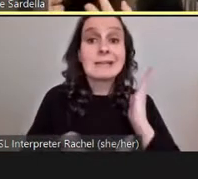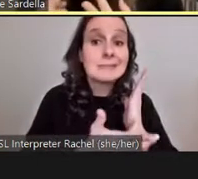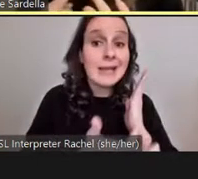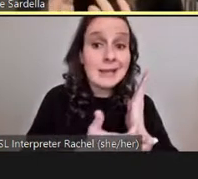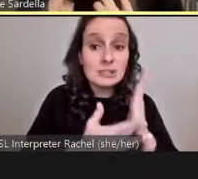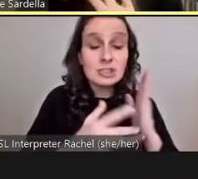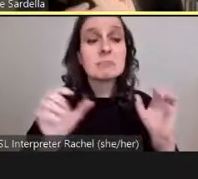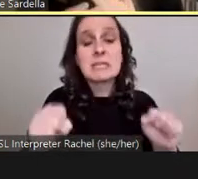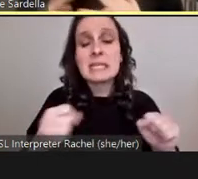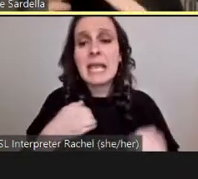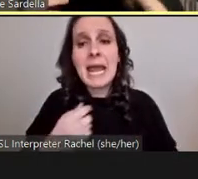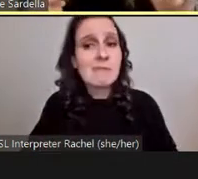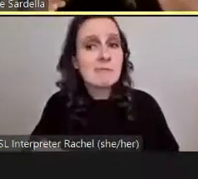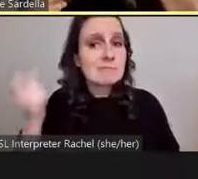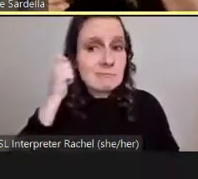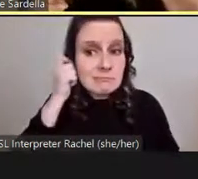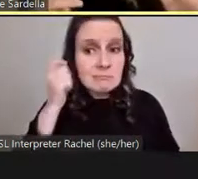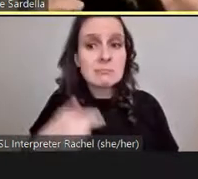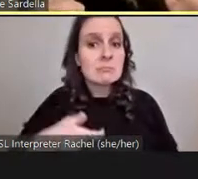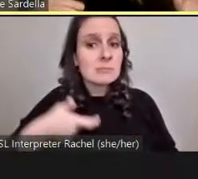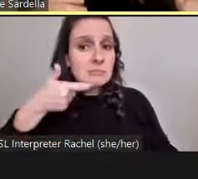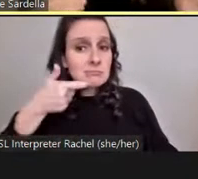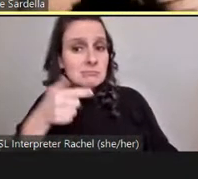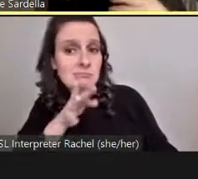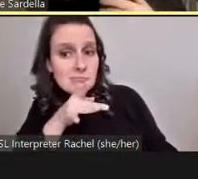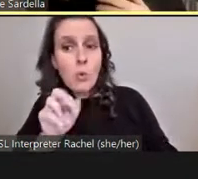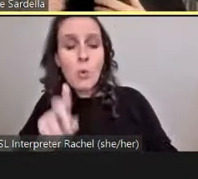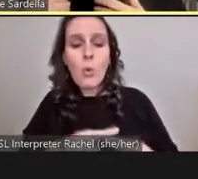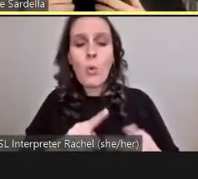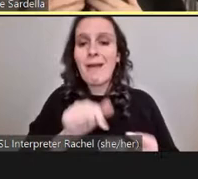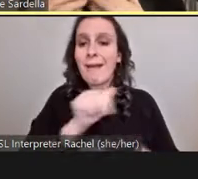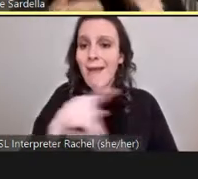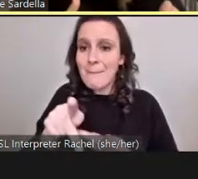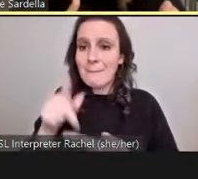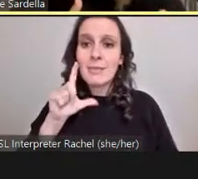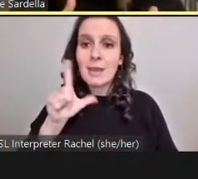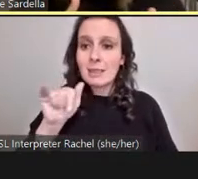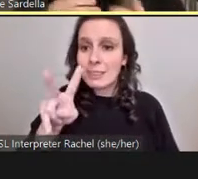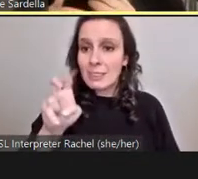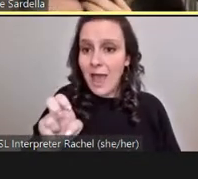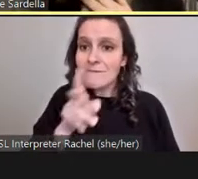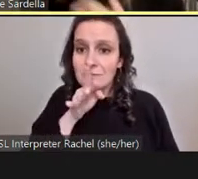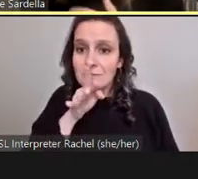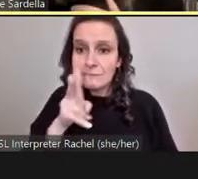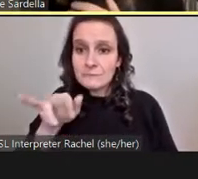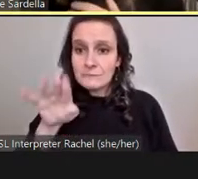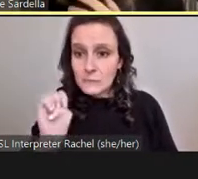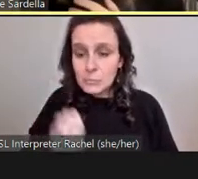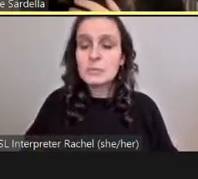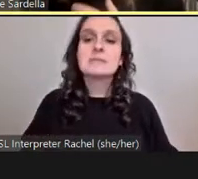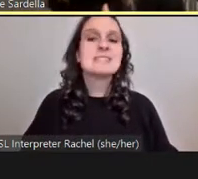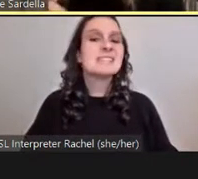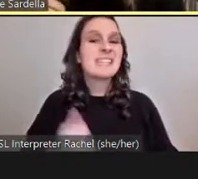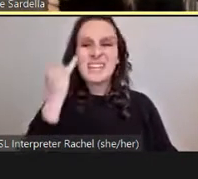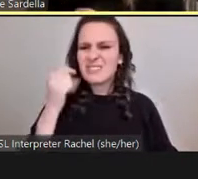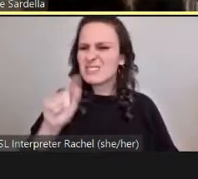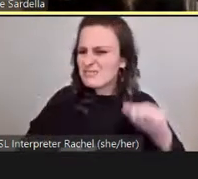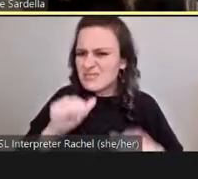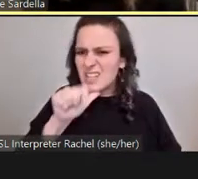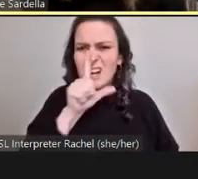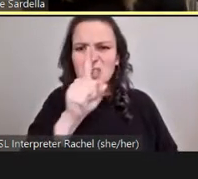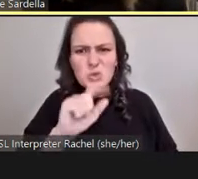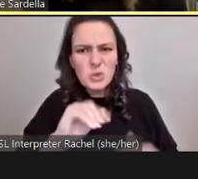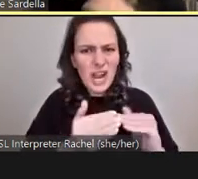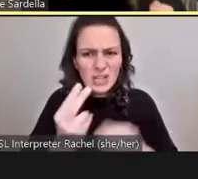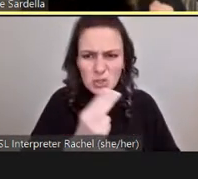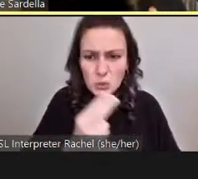the transmitters or live voice, I'll explain, if people are not familiar, of course, I'll explain how to use